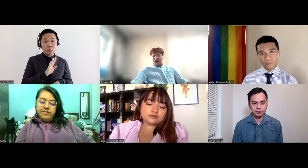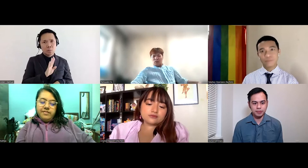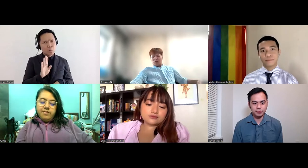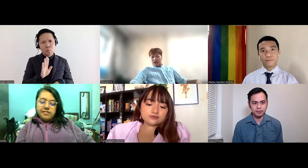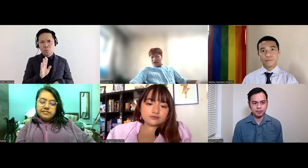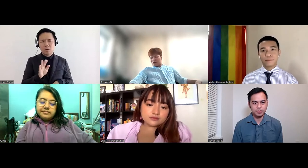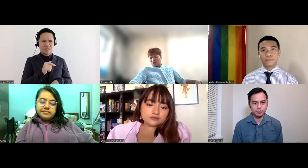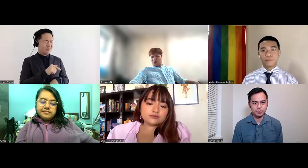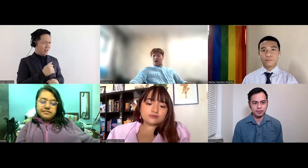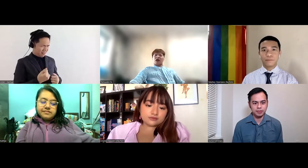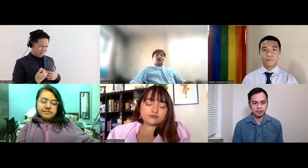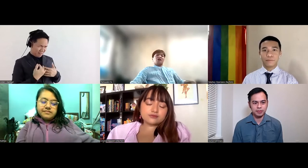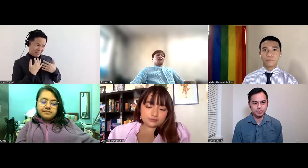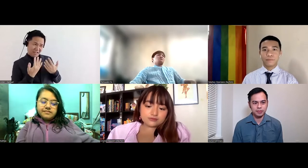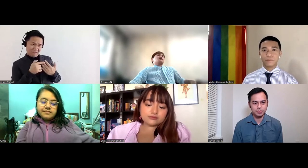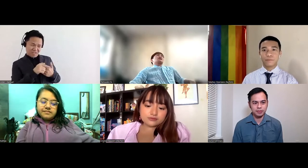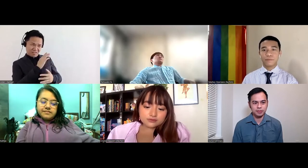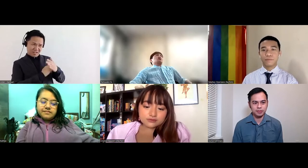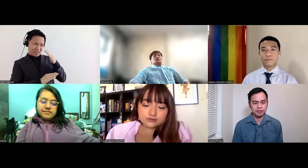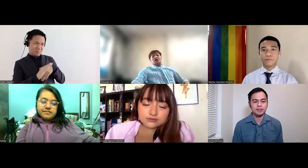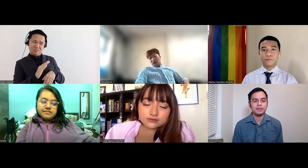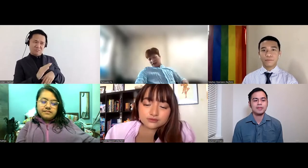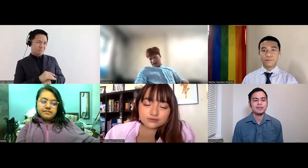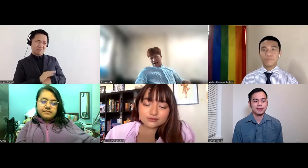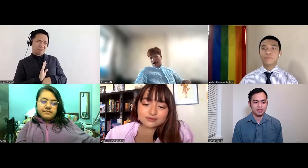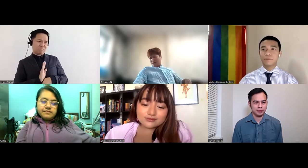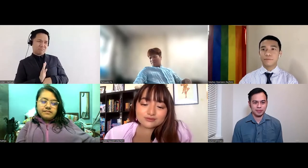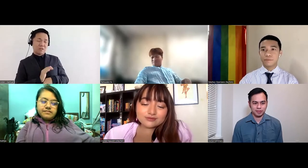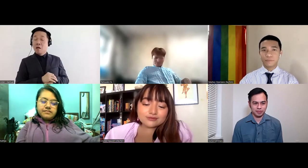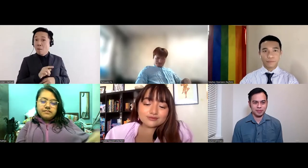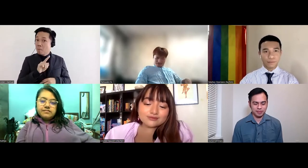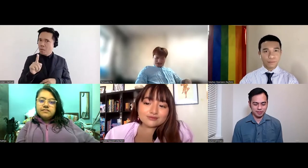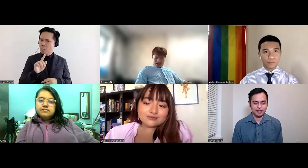full life in the society. But we can erase this